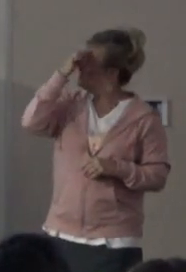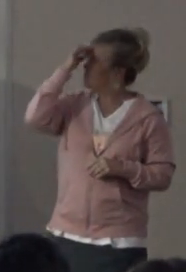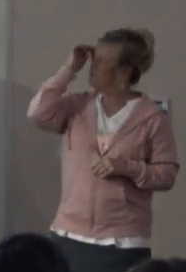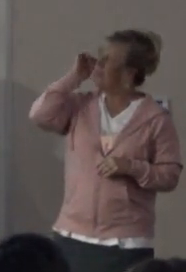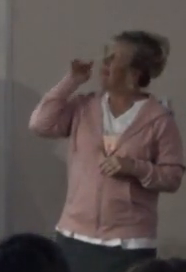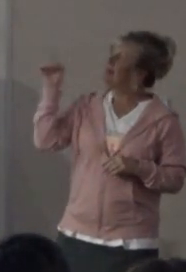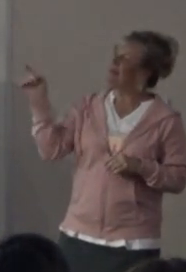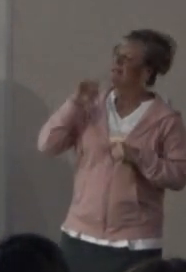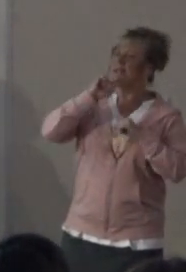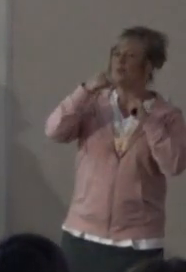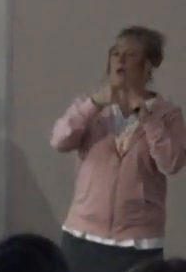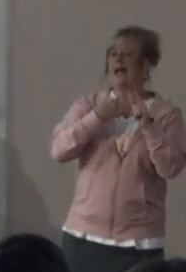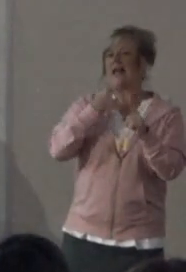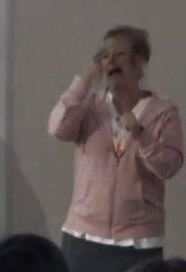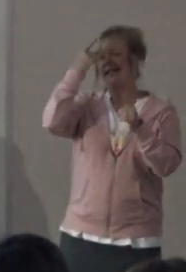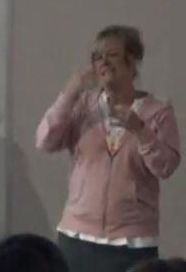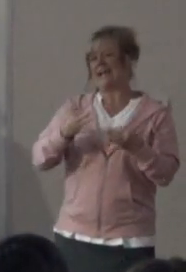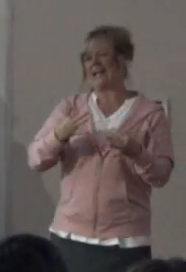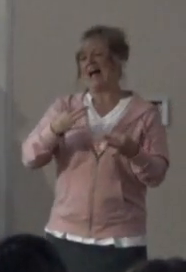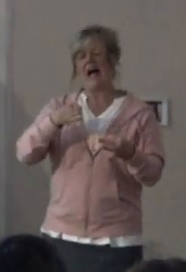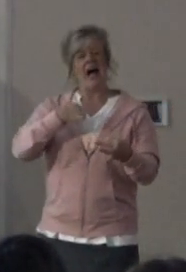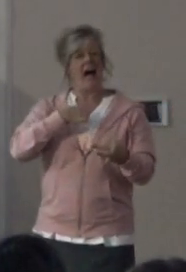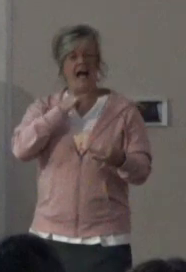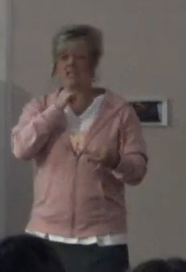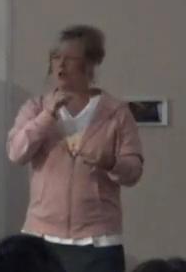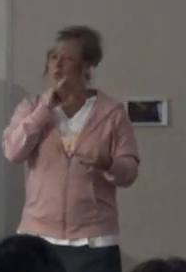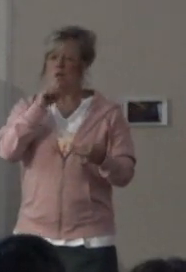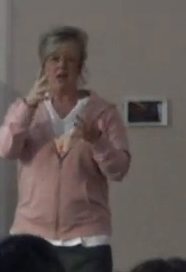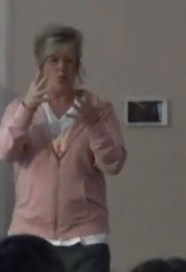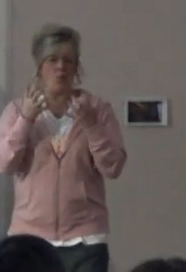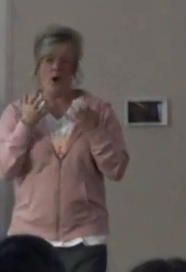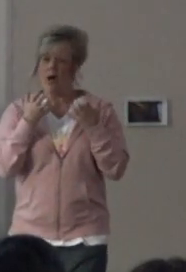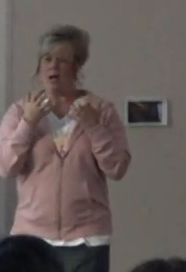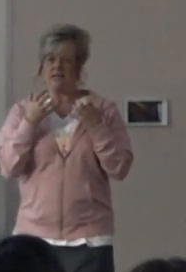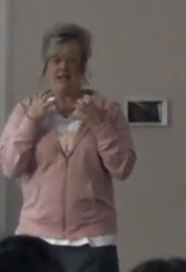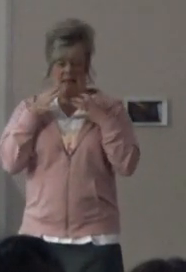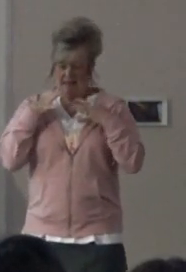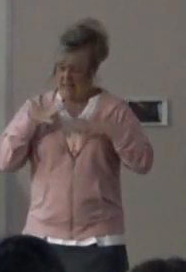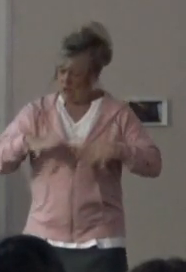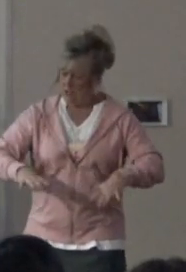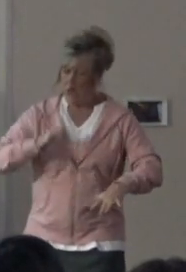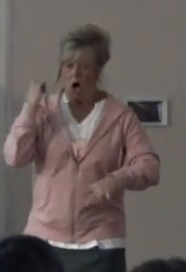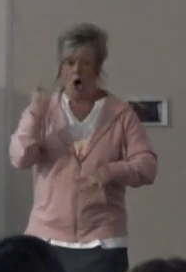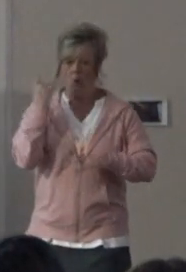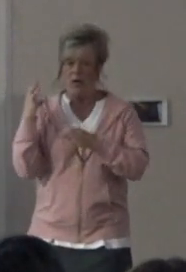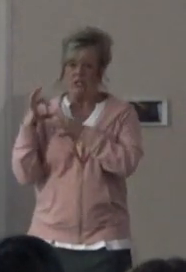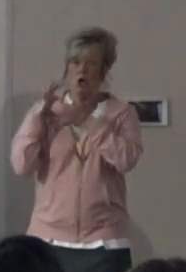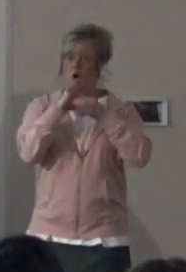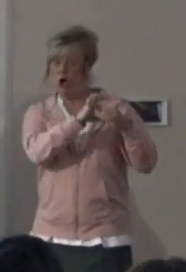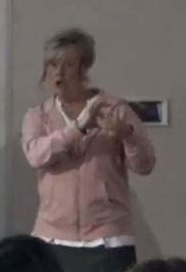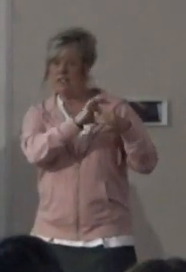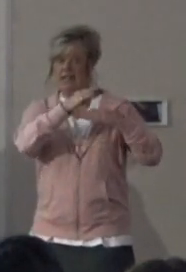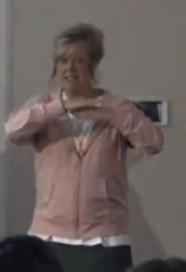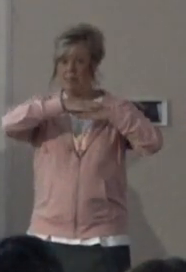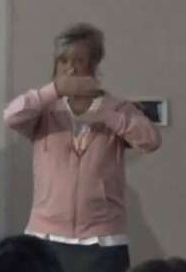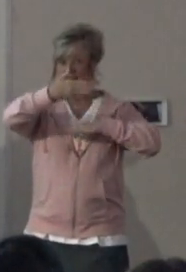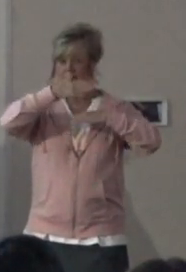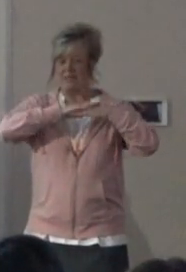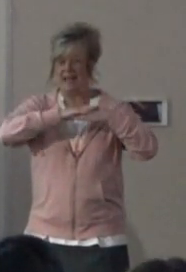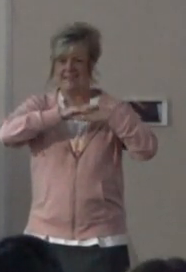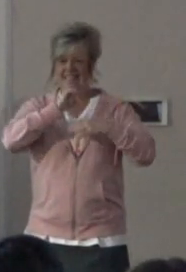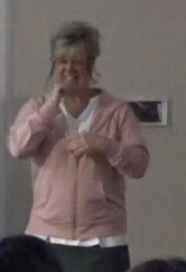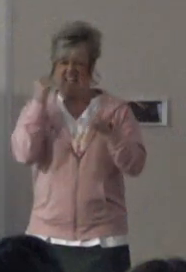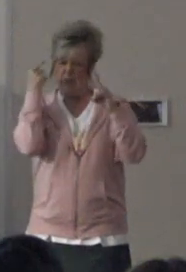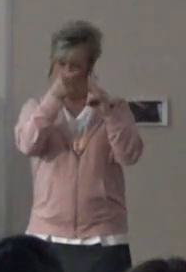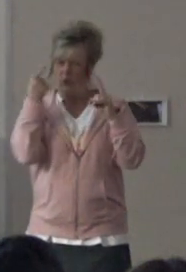So this is when I decided I don't really want my Arduino and my dress to be constantly hooked up to my laptop, because that kind of defeats the